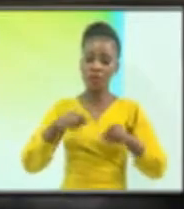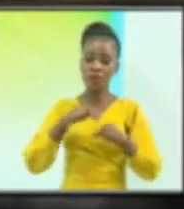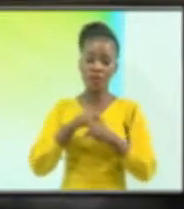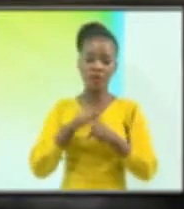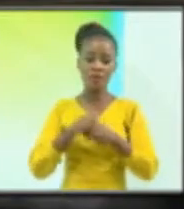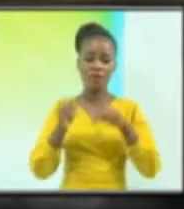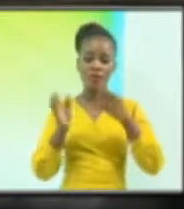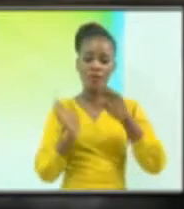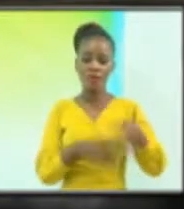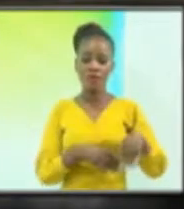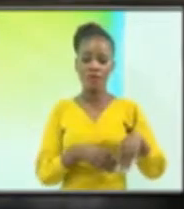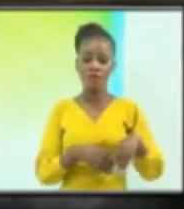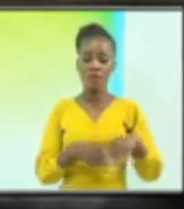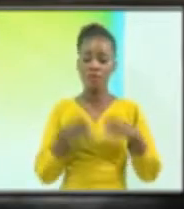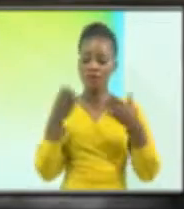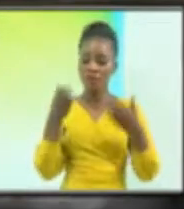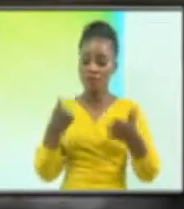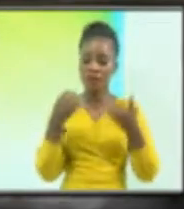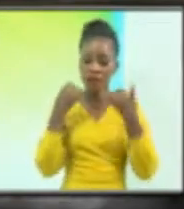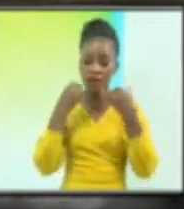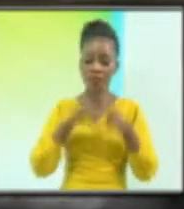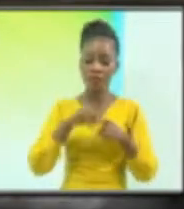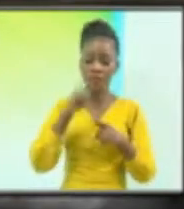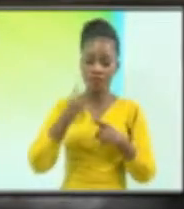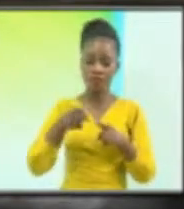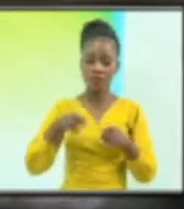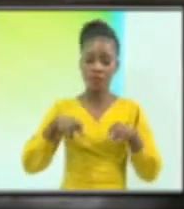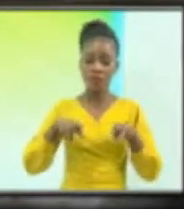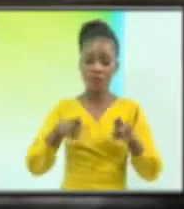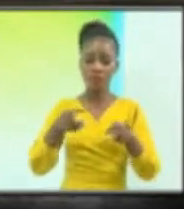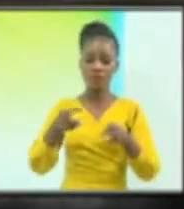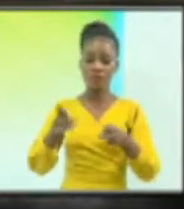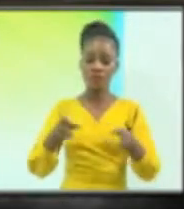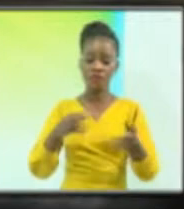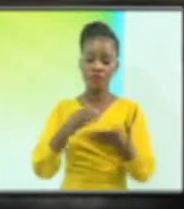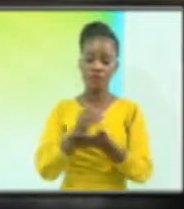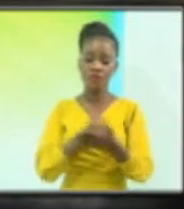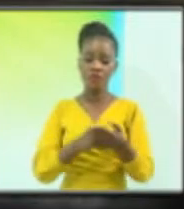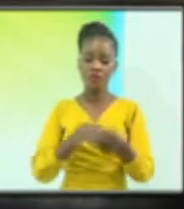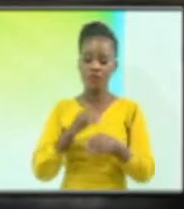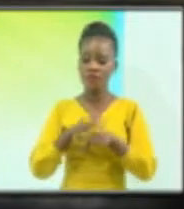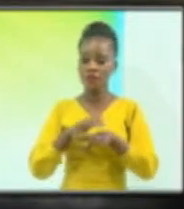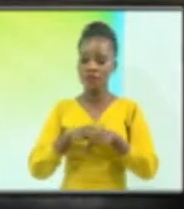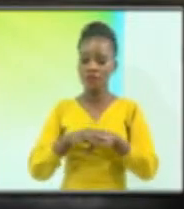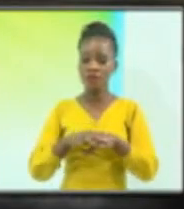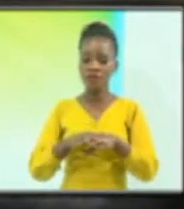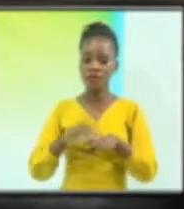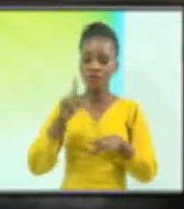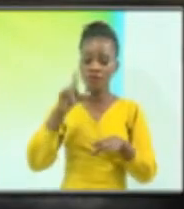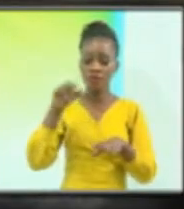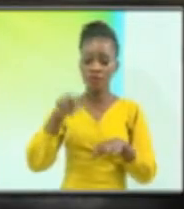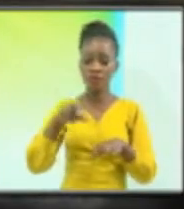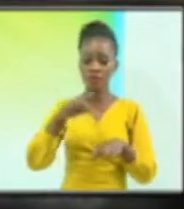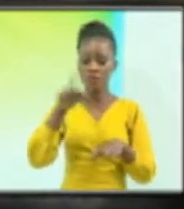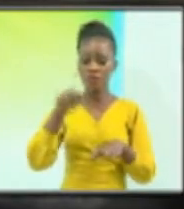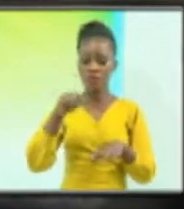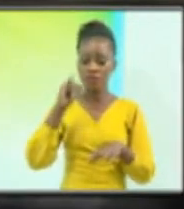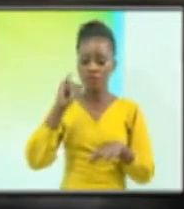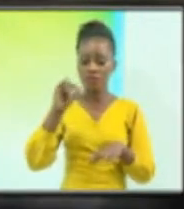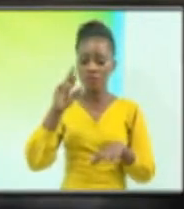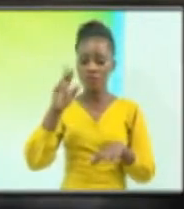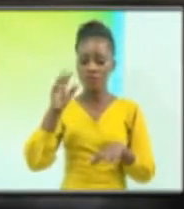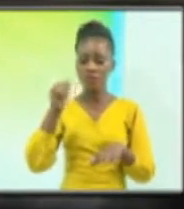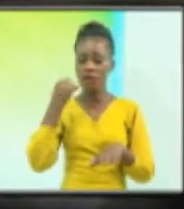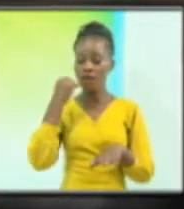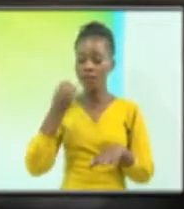outside the ministry. These are people on the Kampala Road, people on the Winton Road, people on Luzira, that road going to Luzira. Port Now, Bell.